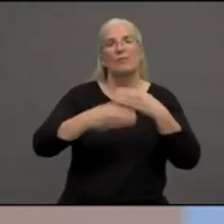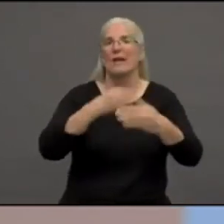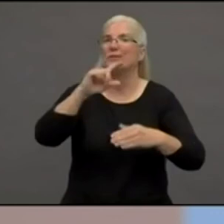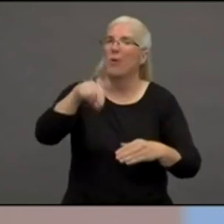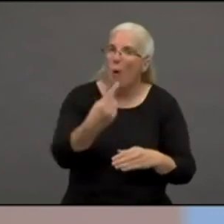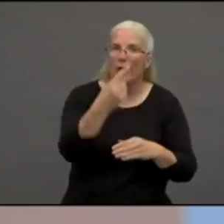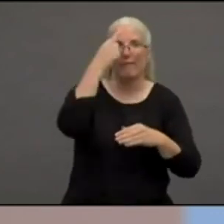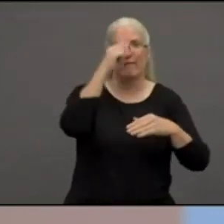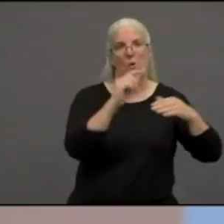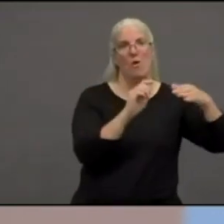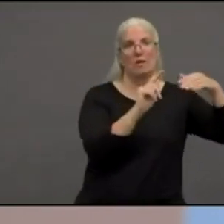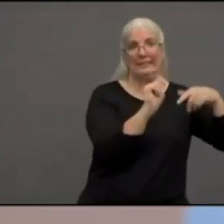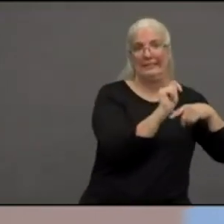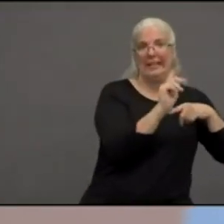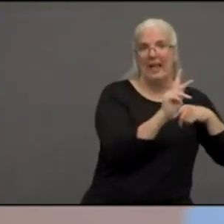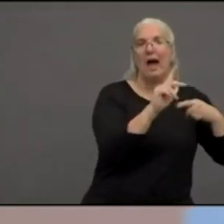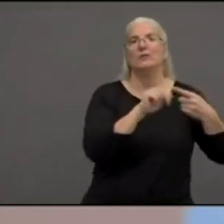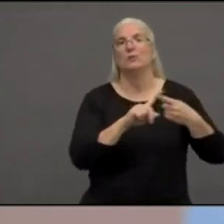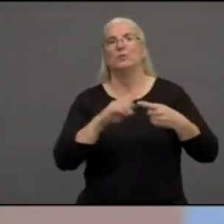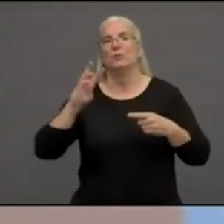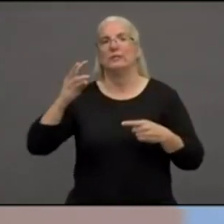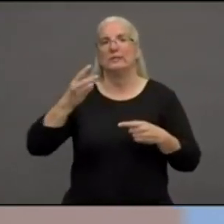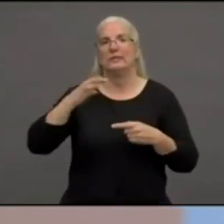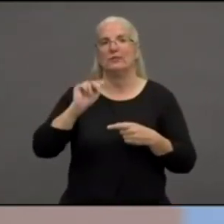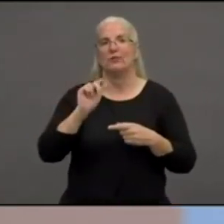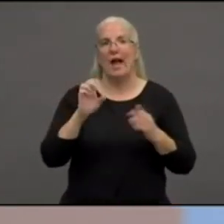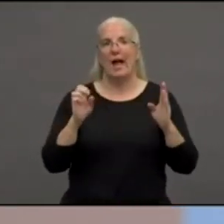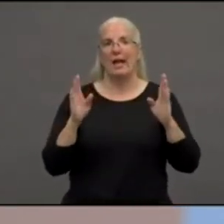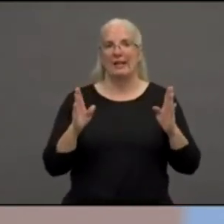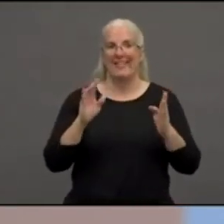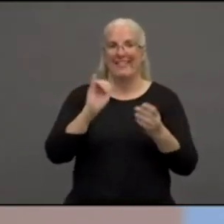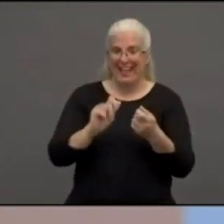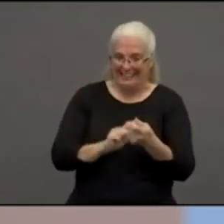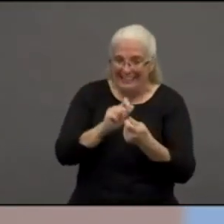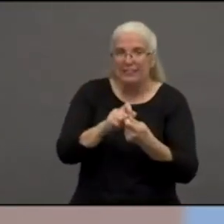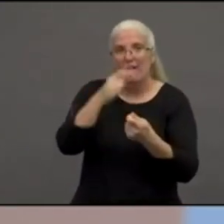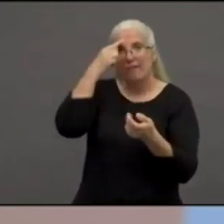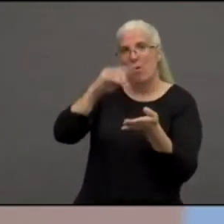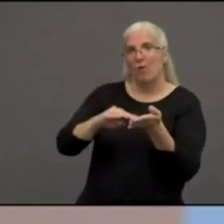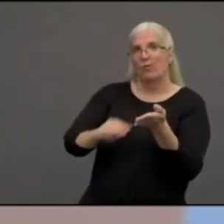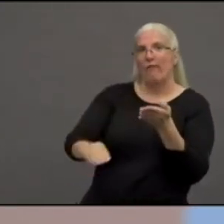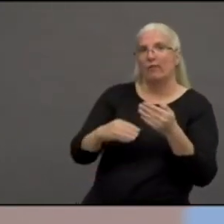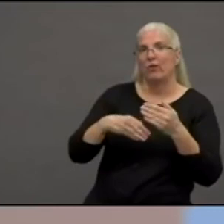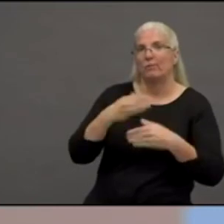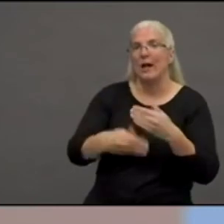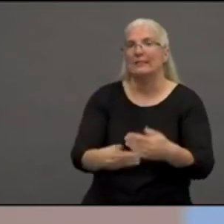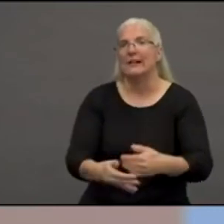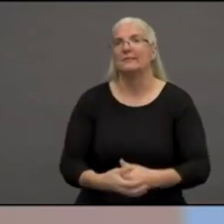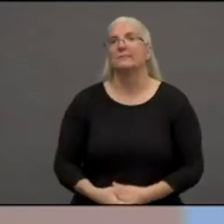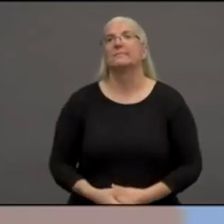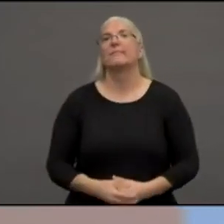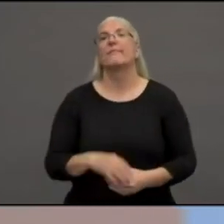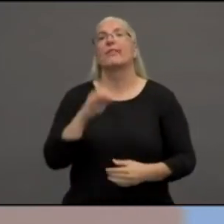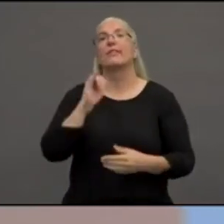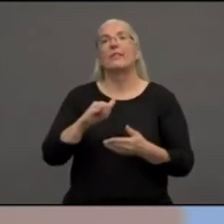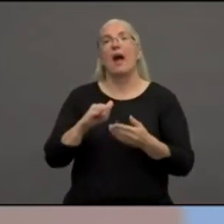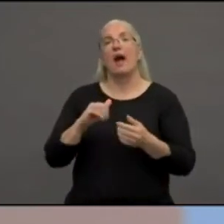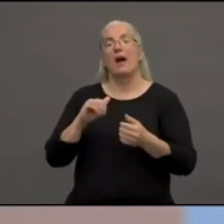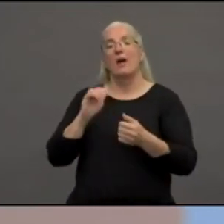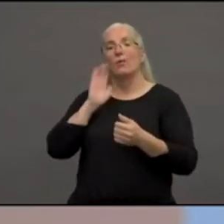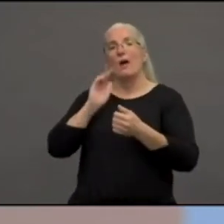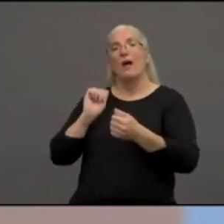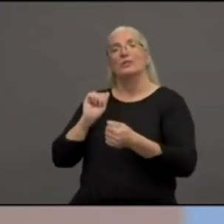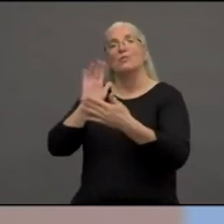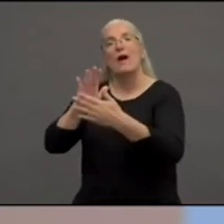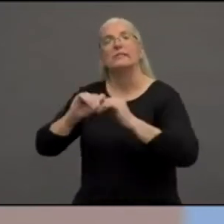within their specific waiver. So the criteria is addressing the key parts of the reopening plan in